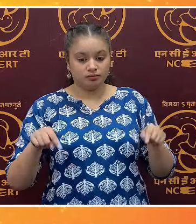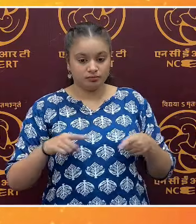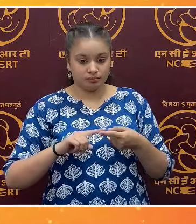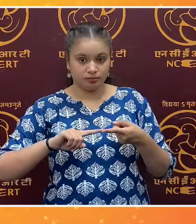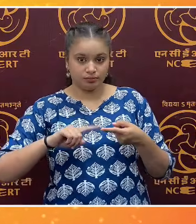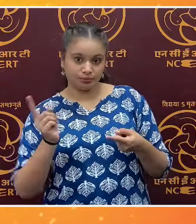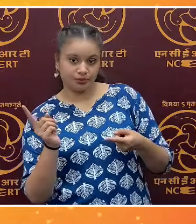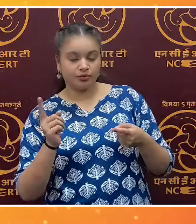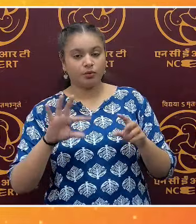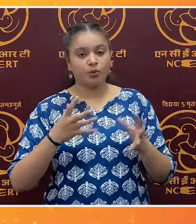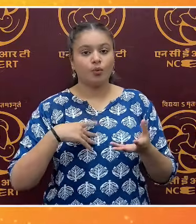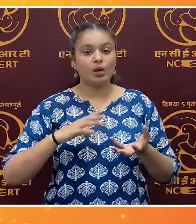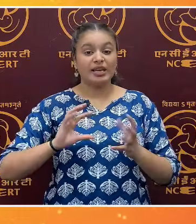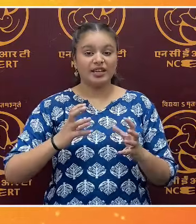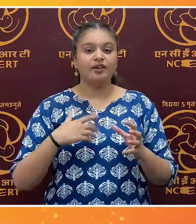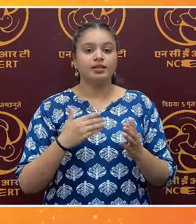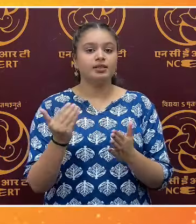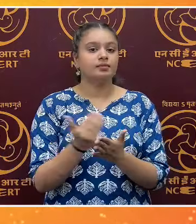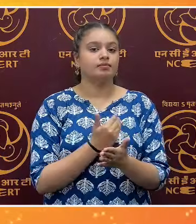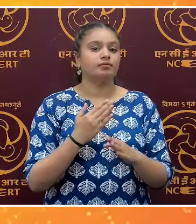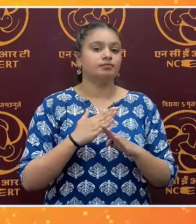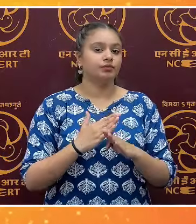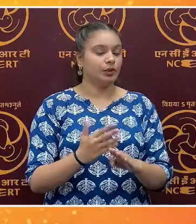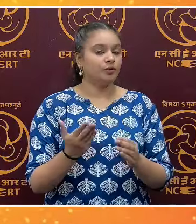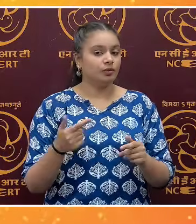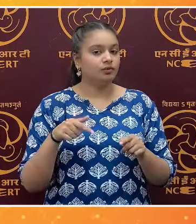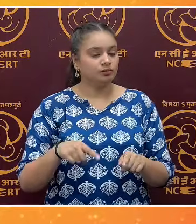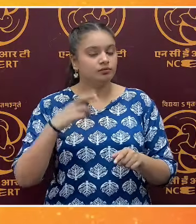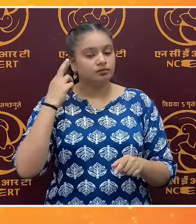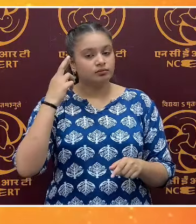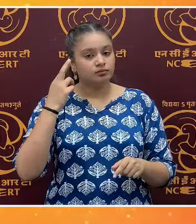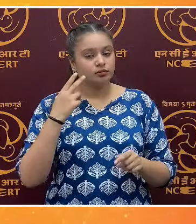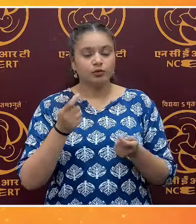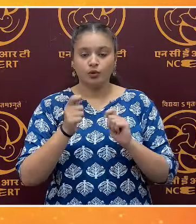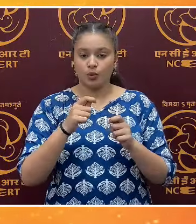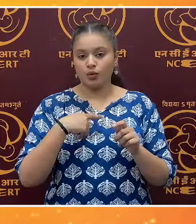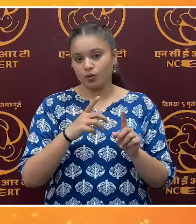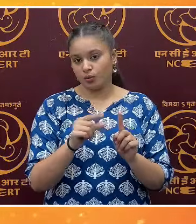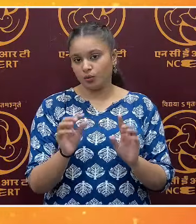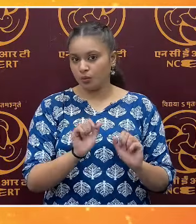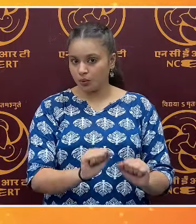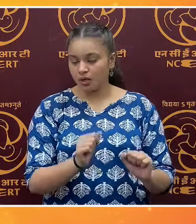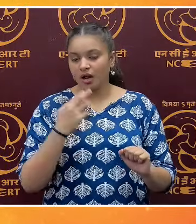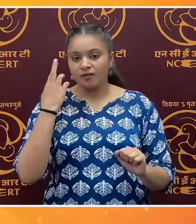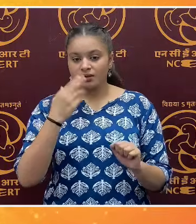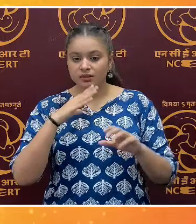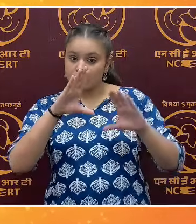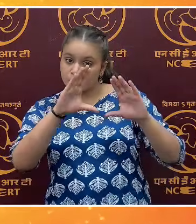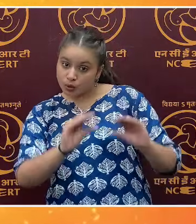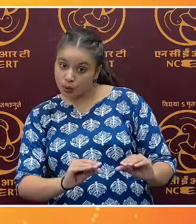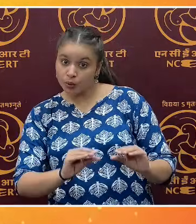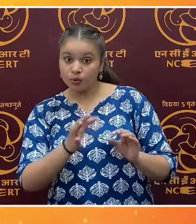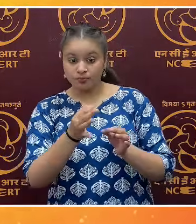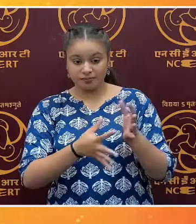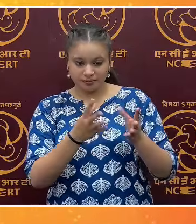protecting all the appliances. So this is the role of the electric fuse, because it has a very low melting